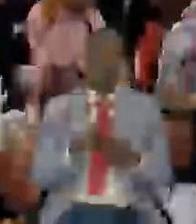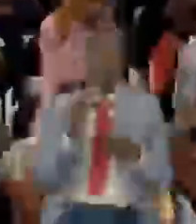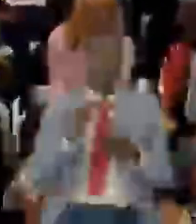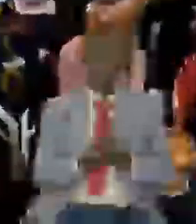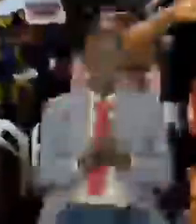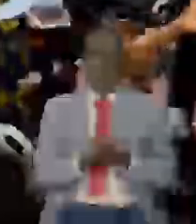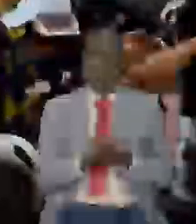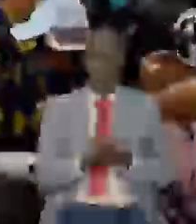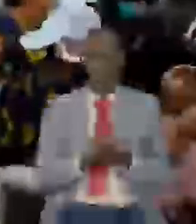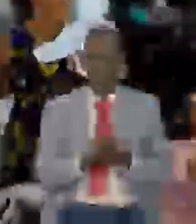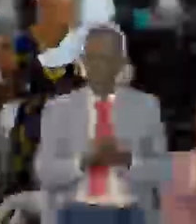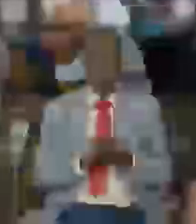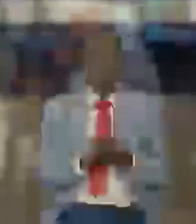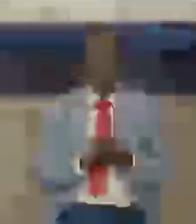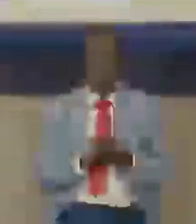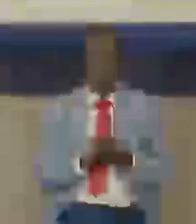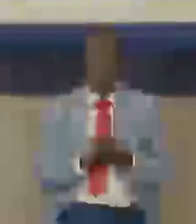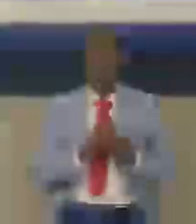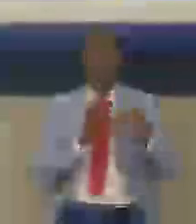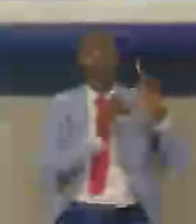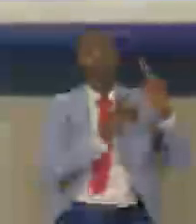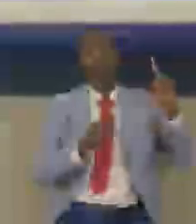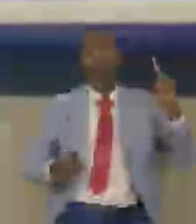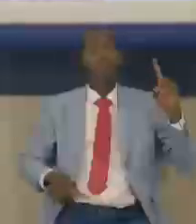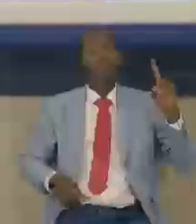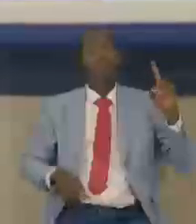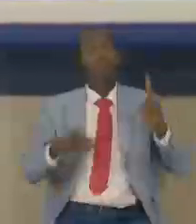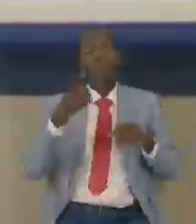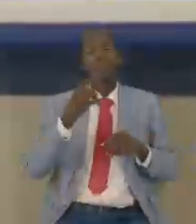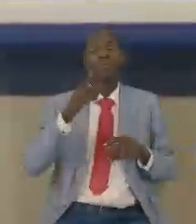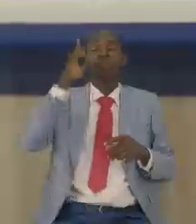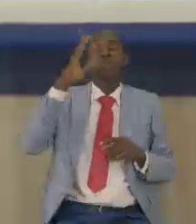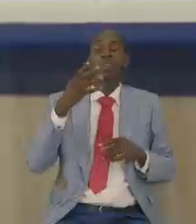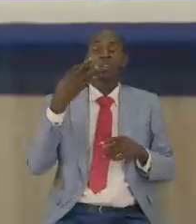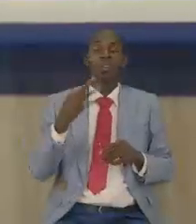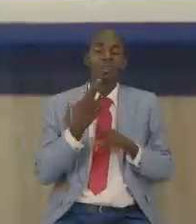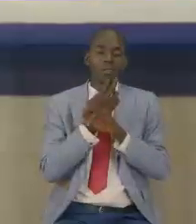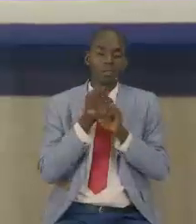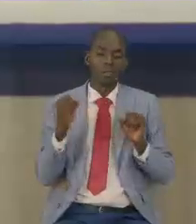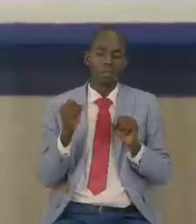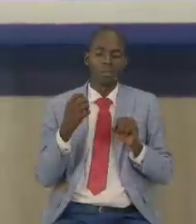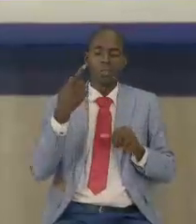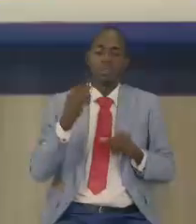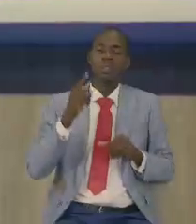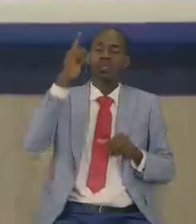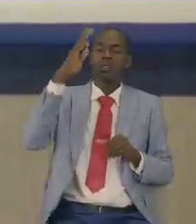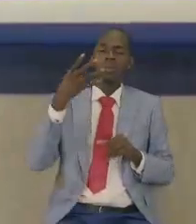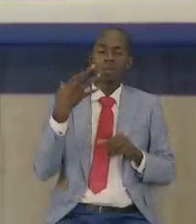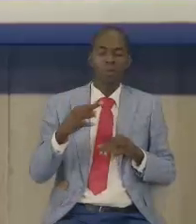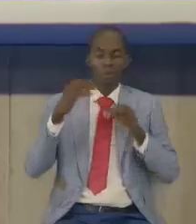Lord, the God of redemption, the God of power, the God of